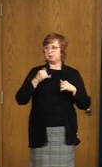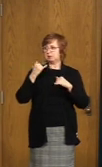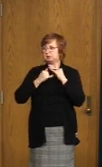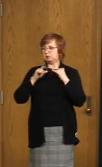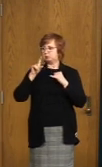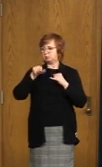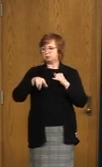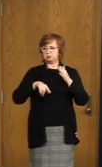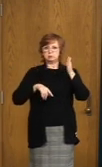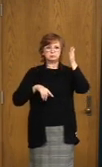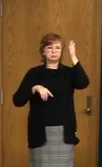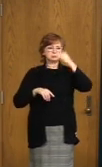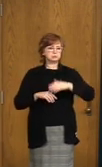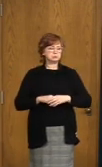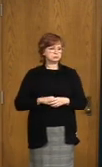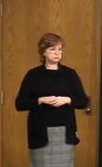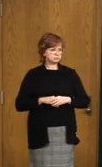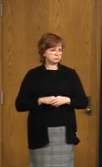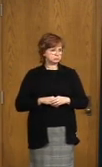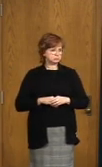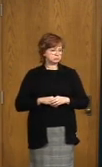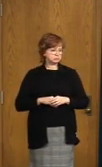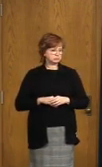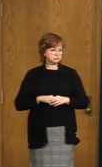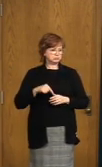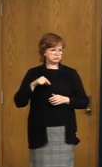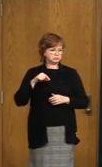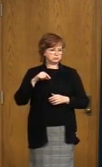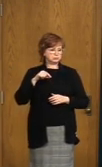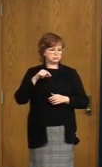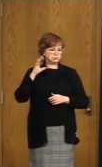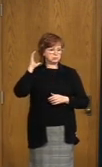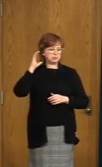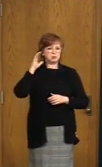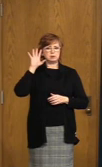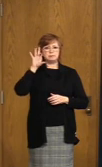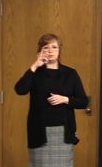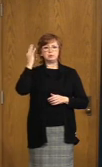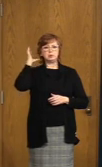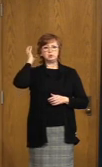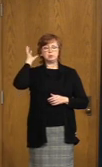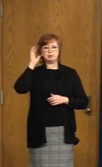on the line, operator. We have Greg Wilson with Radio Canada.